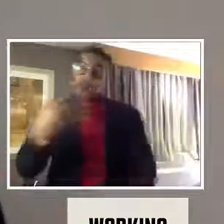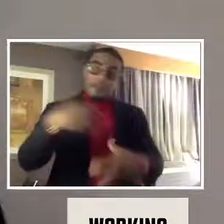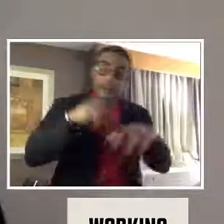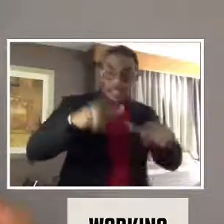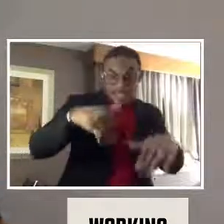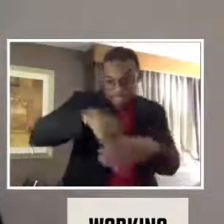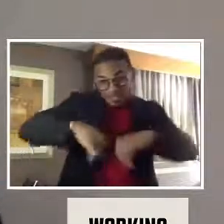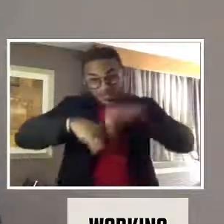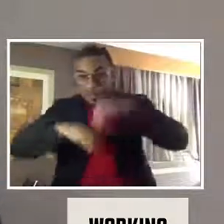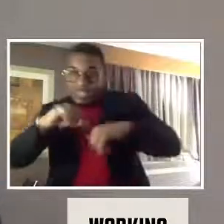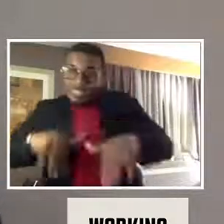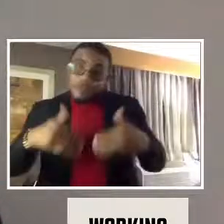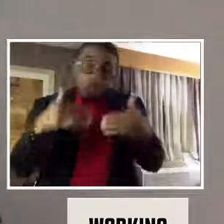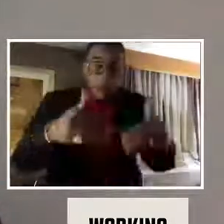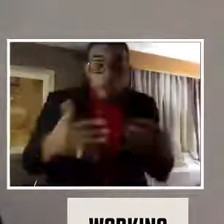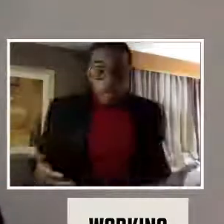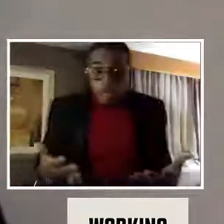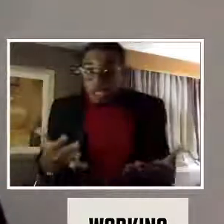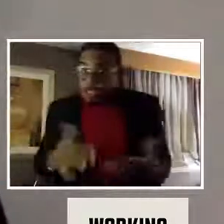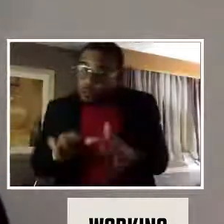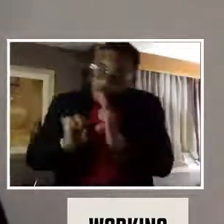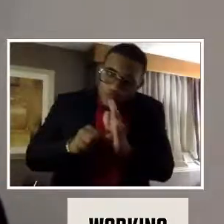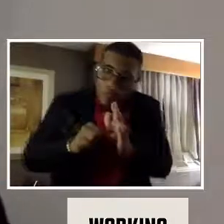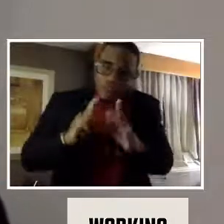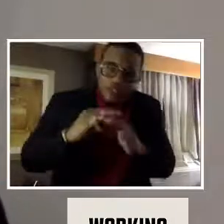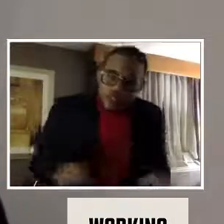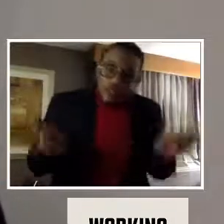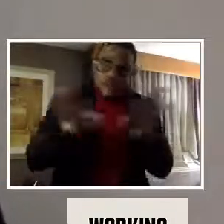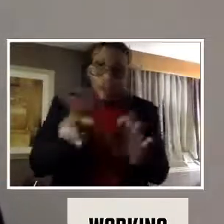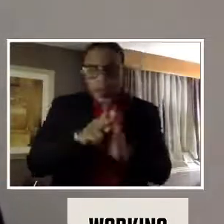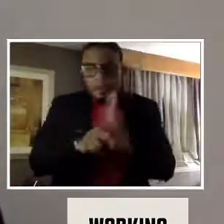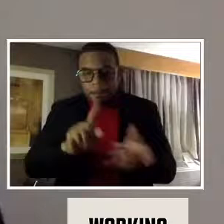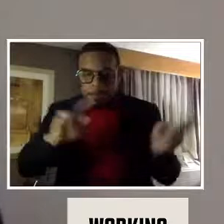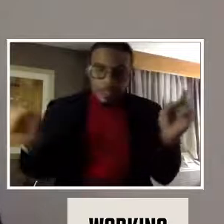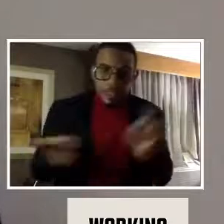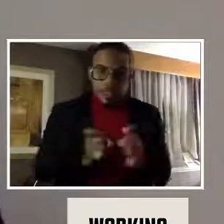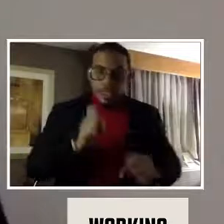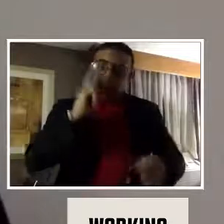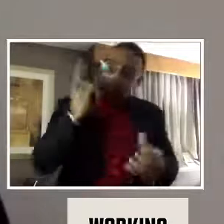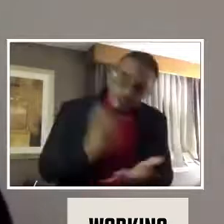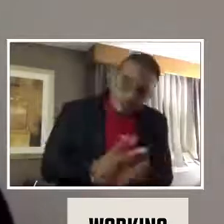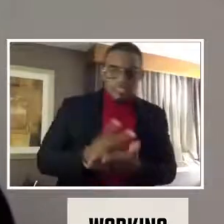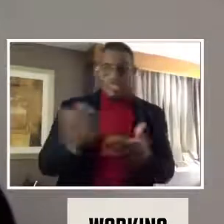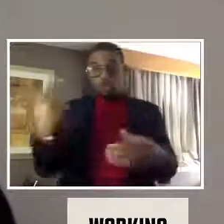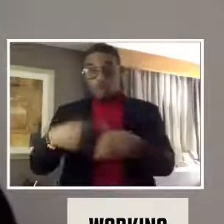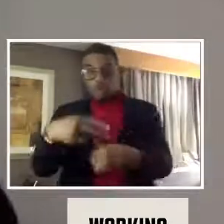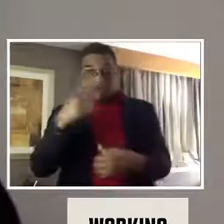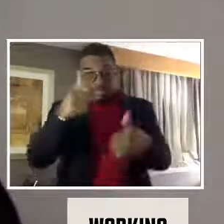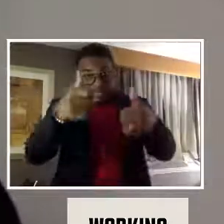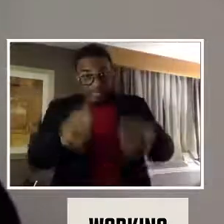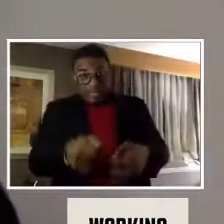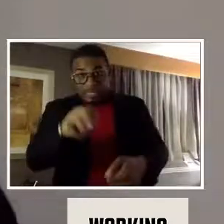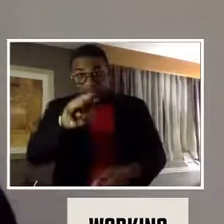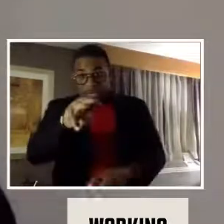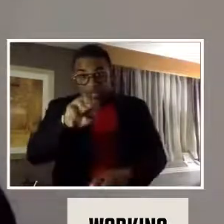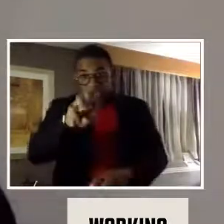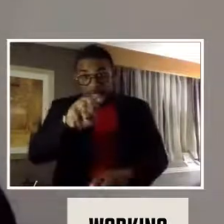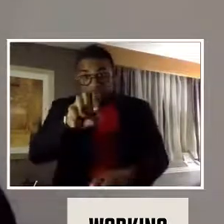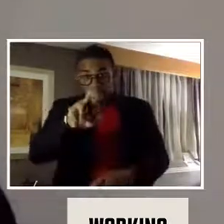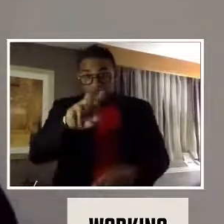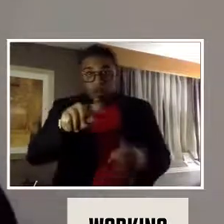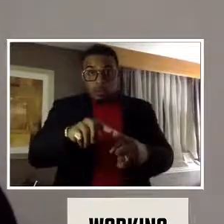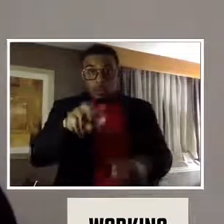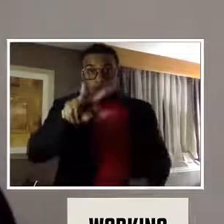this infrastructure and this momentum to press for these critical policy changes. To officially join, you just need to text member to